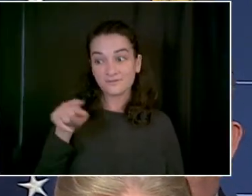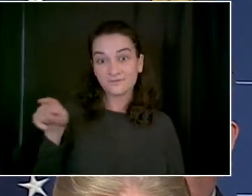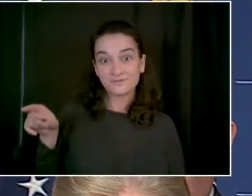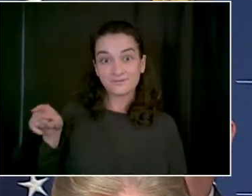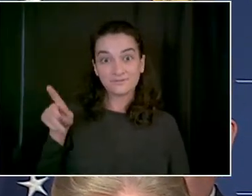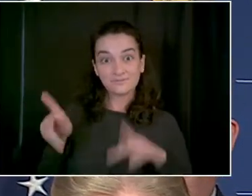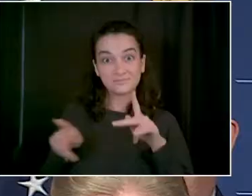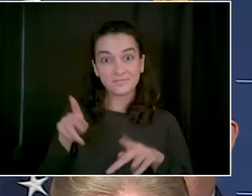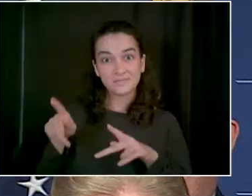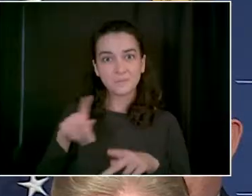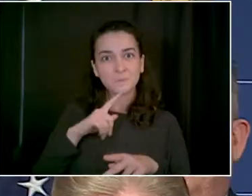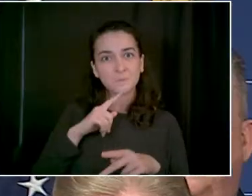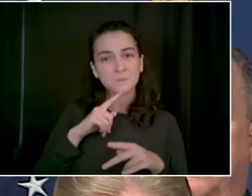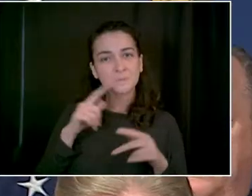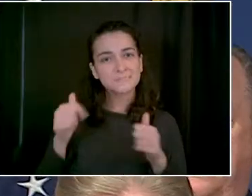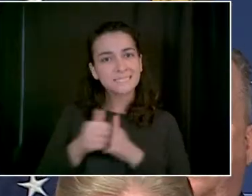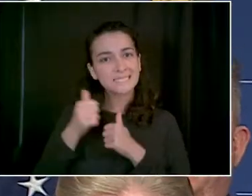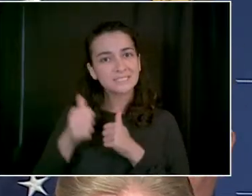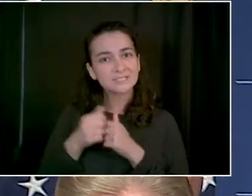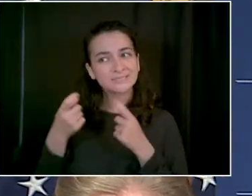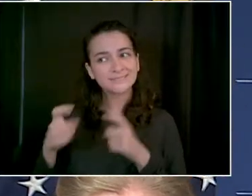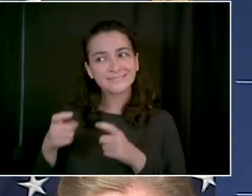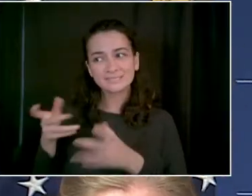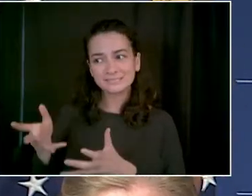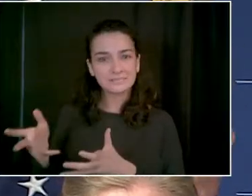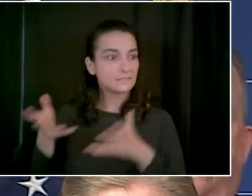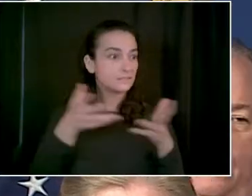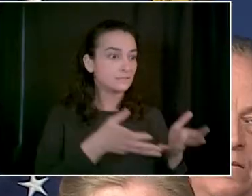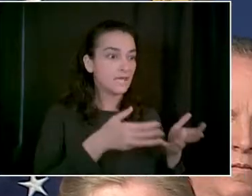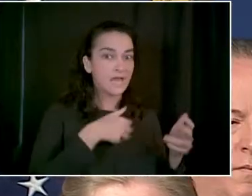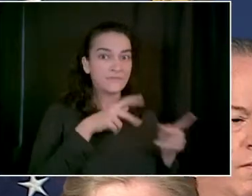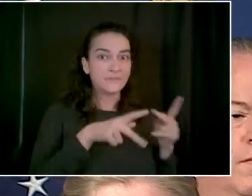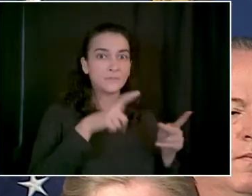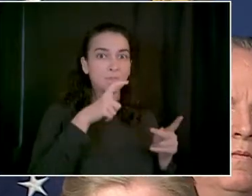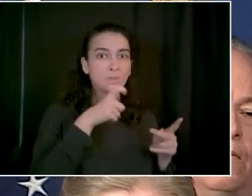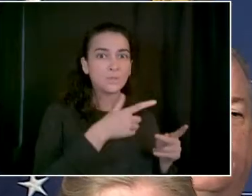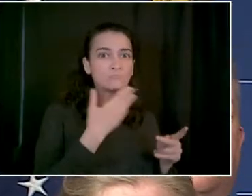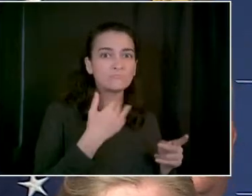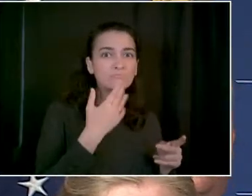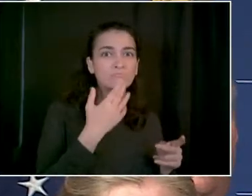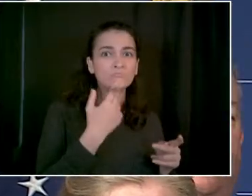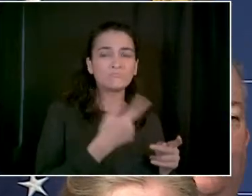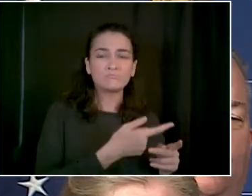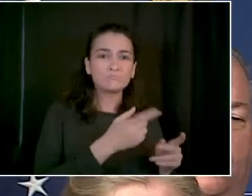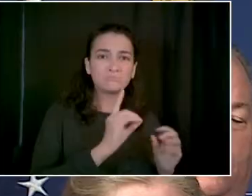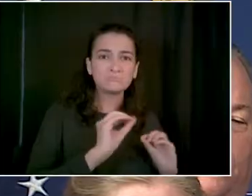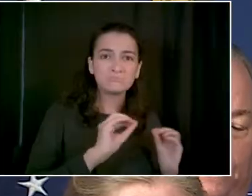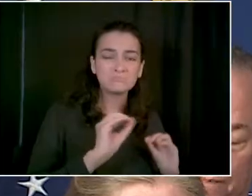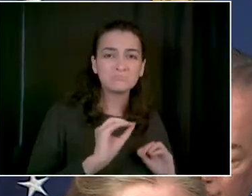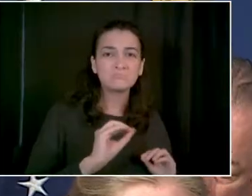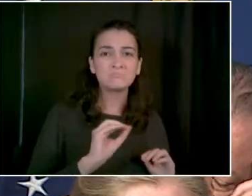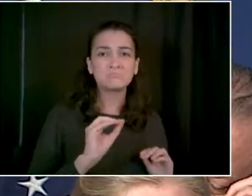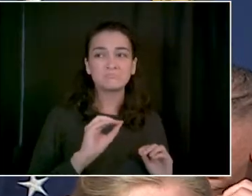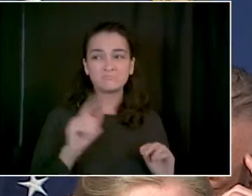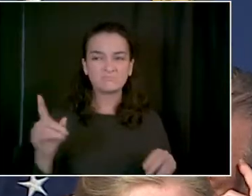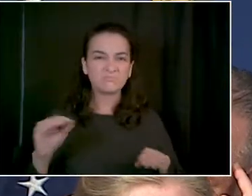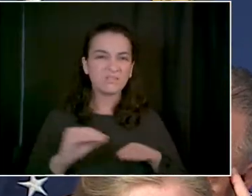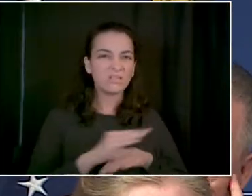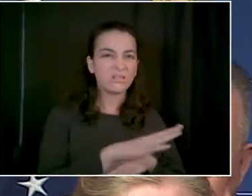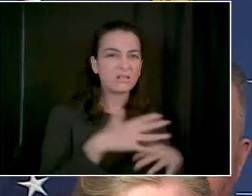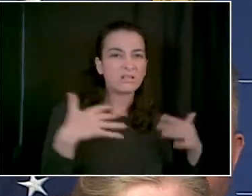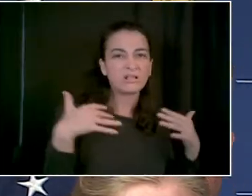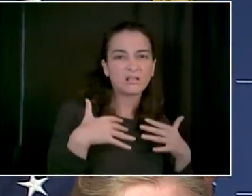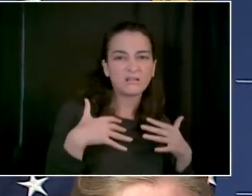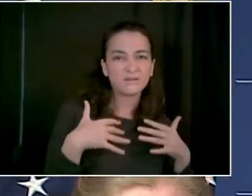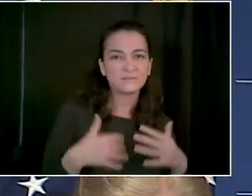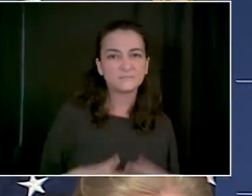of individuals, just like any other recidivist that we see out there, are really ruining it for everybody. We're on top of it. We're building the best cases we can.